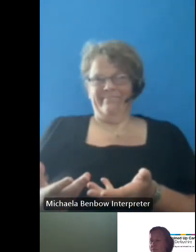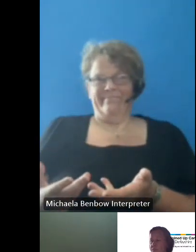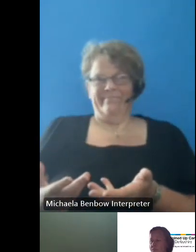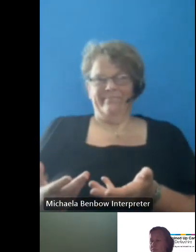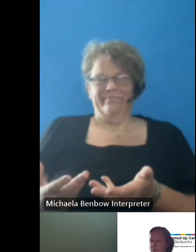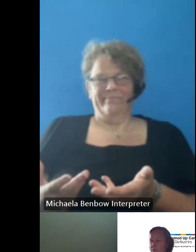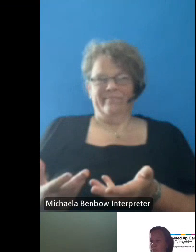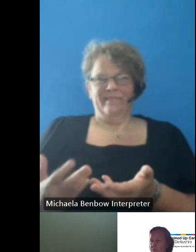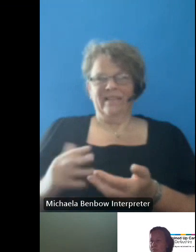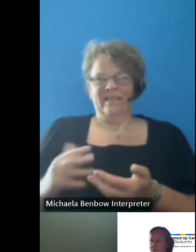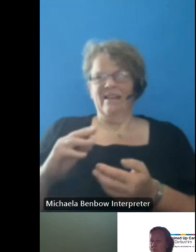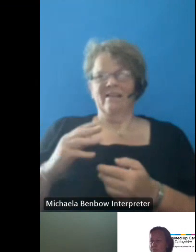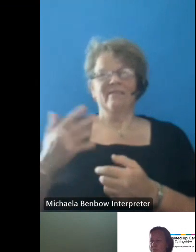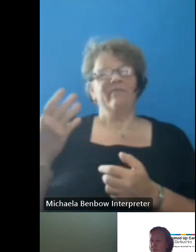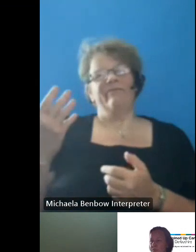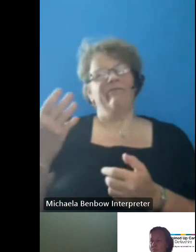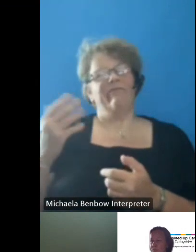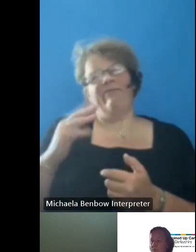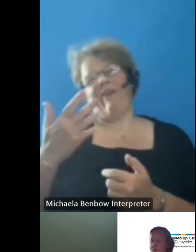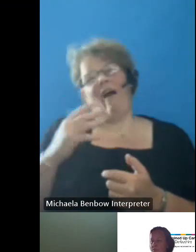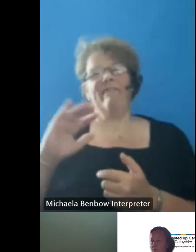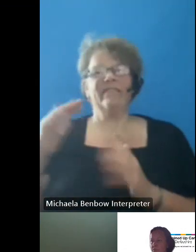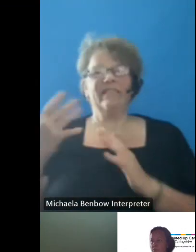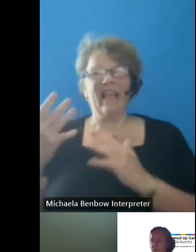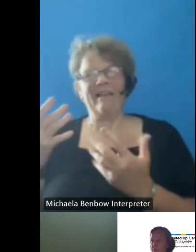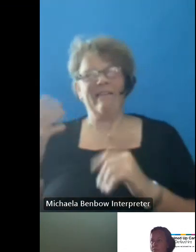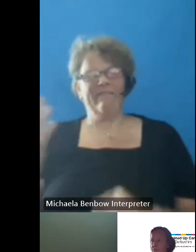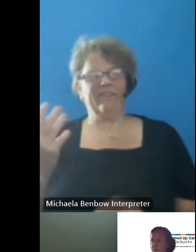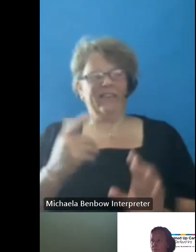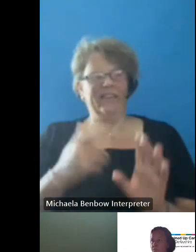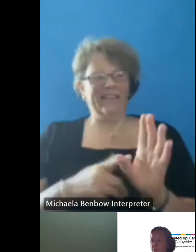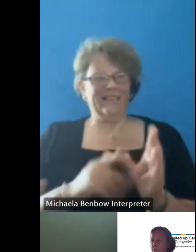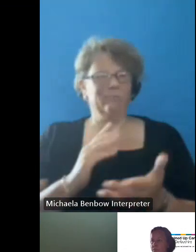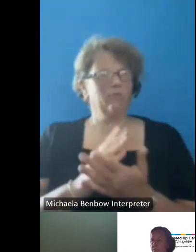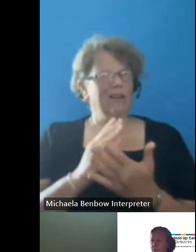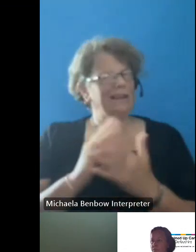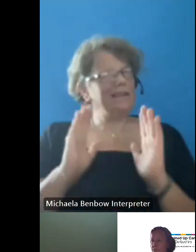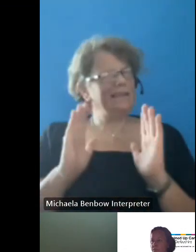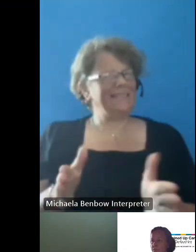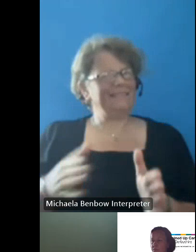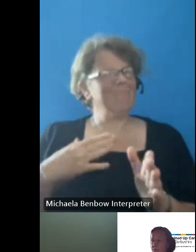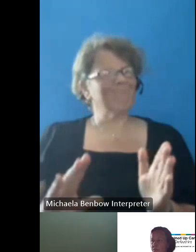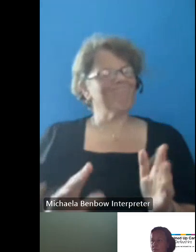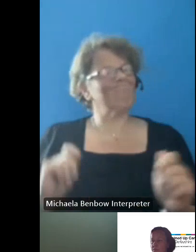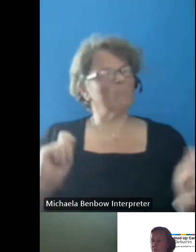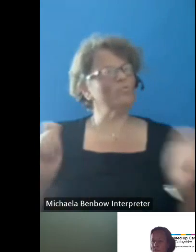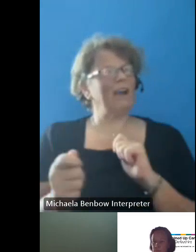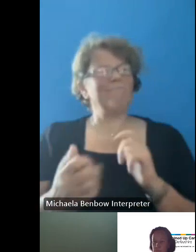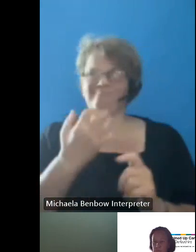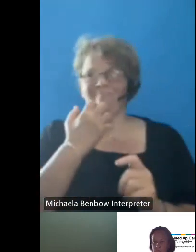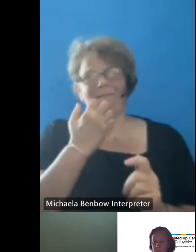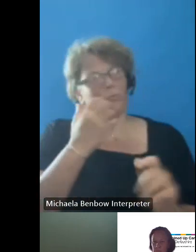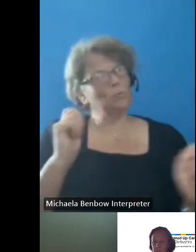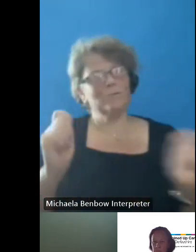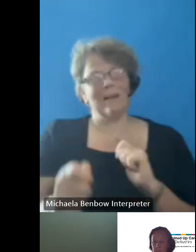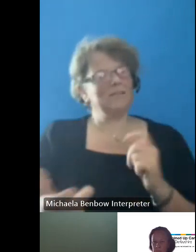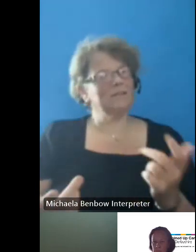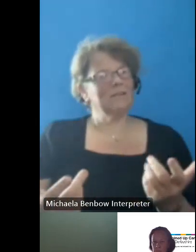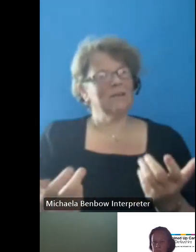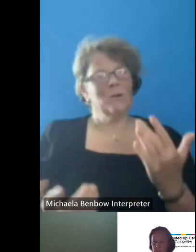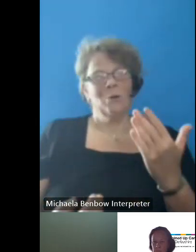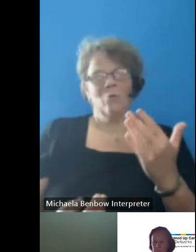certainly over the last 5 to 10, 15 years. And so the kind of key features of this sort of new way in which